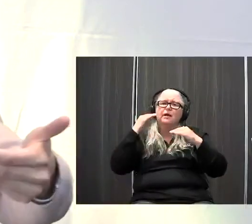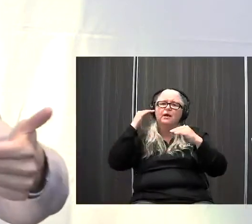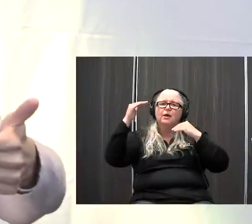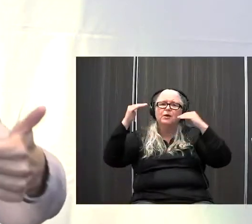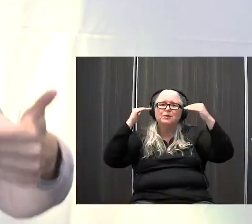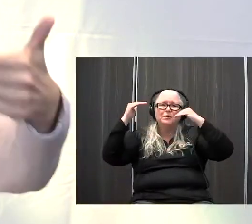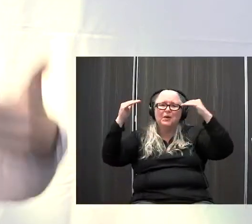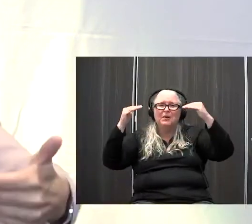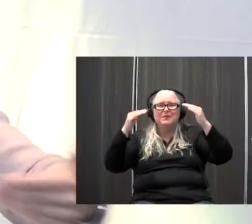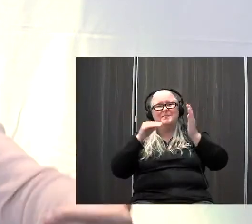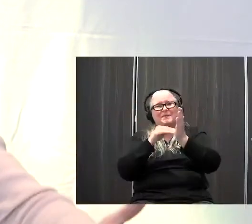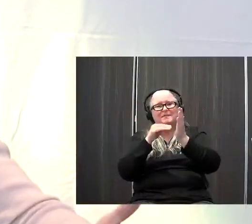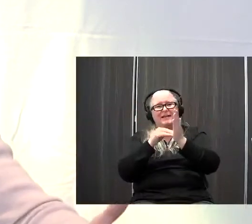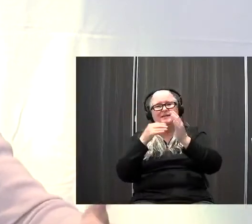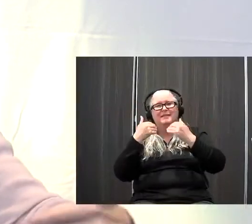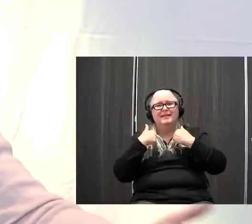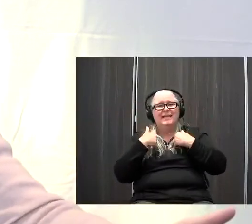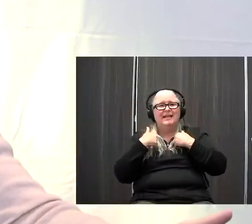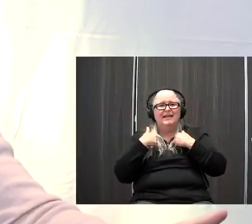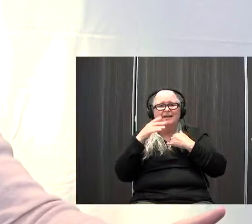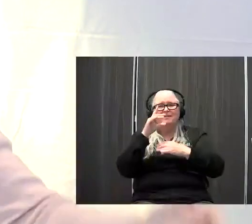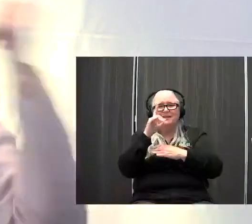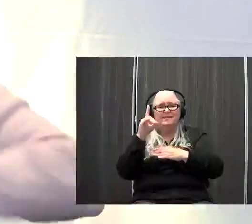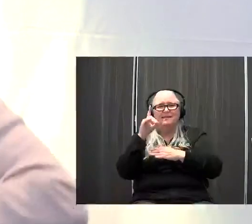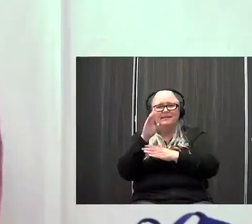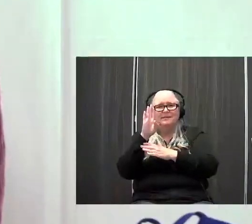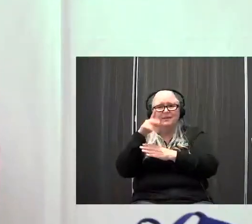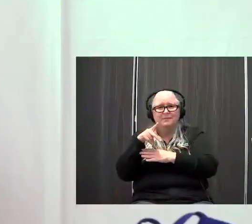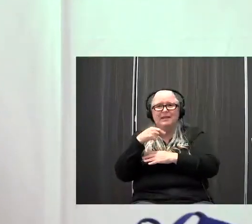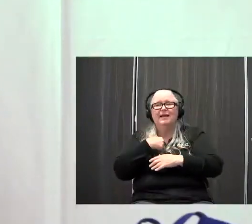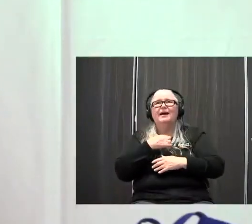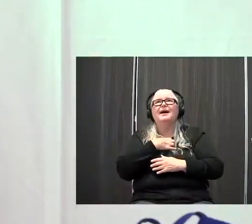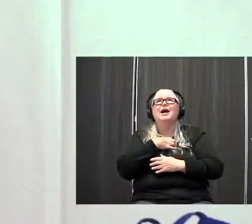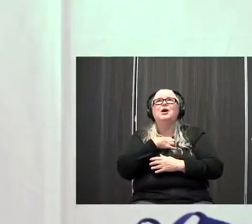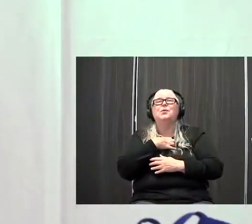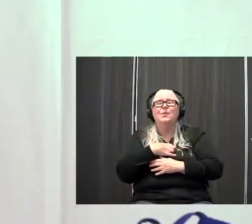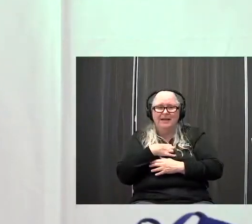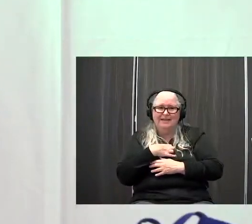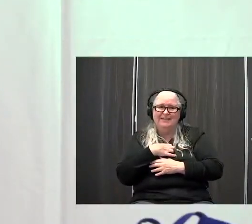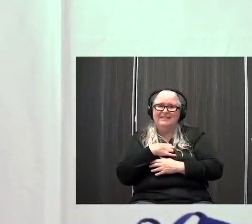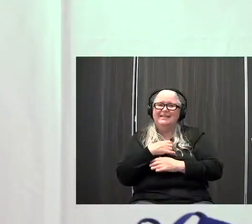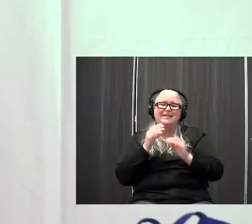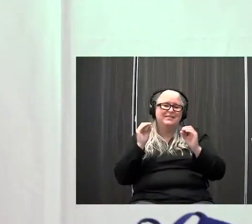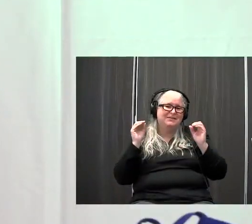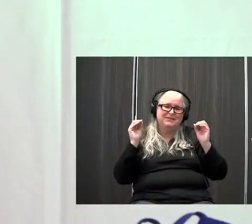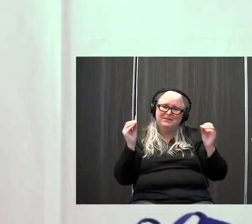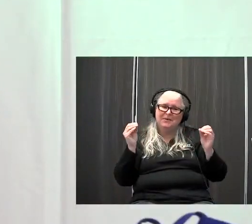similar role as a developmental pediatrician in the pediatric world? I wish there were. There is no